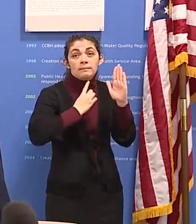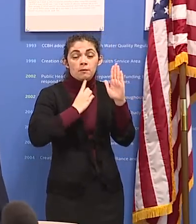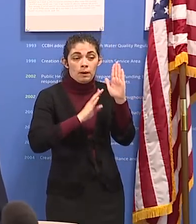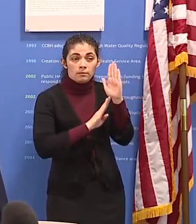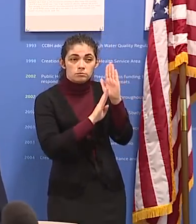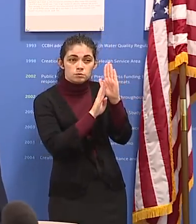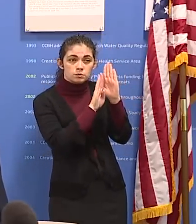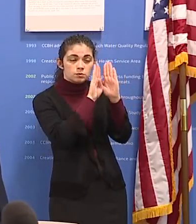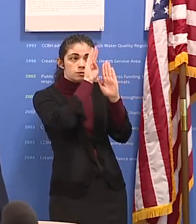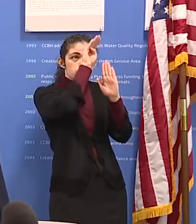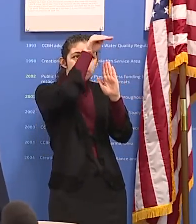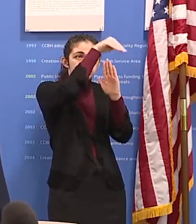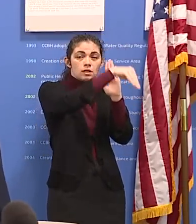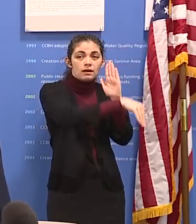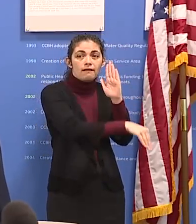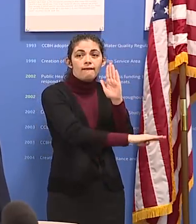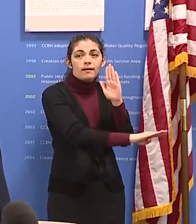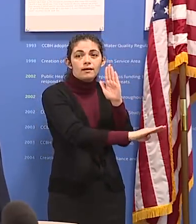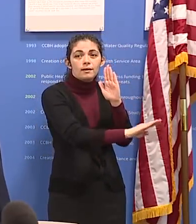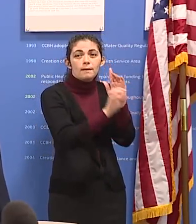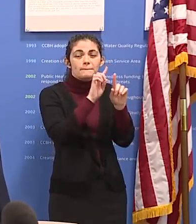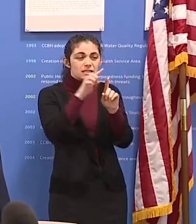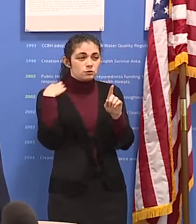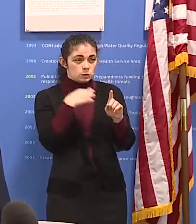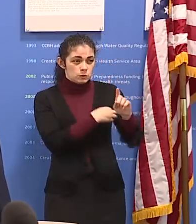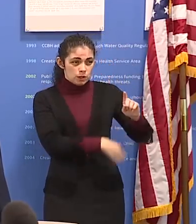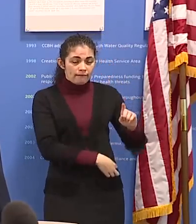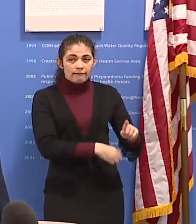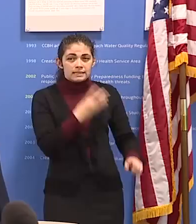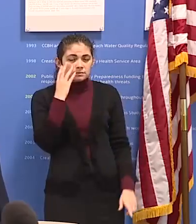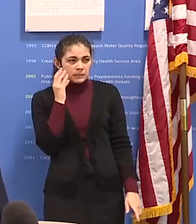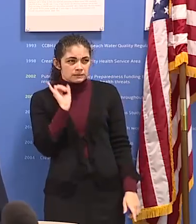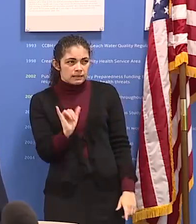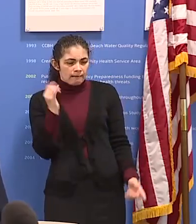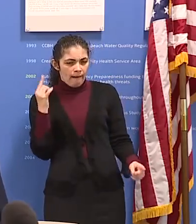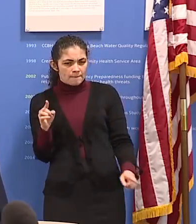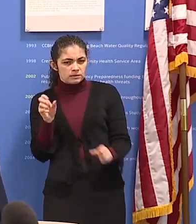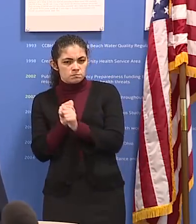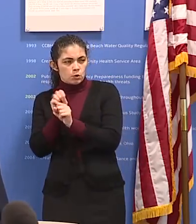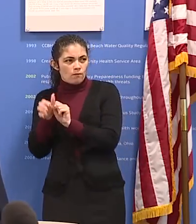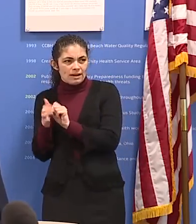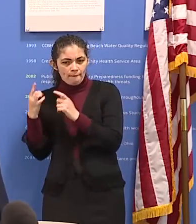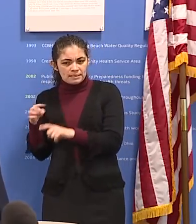curve that we saw, which I think China experienced that during their cases